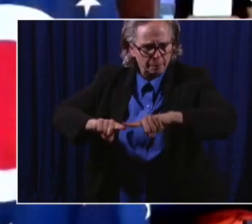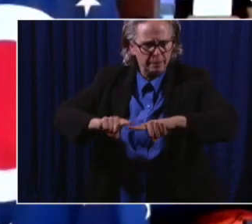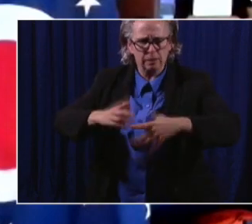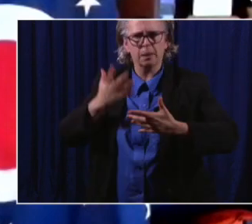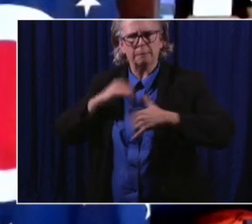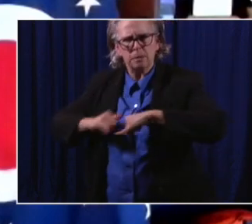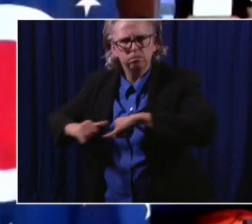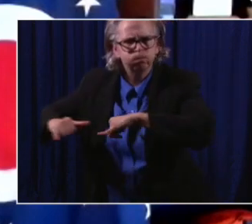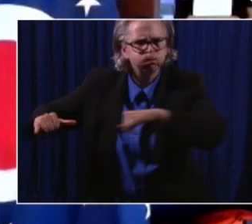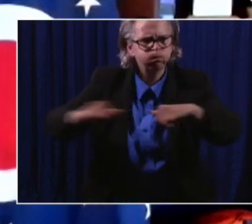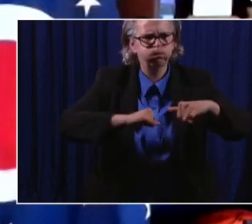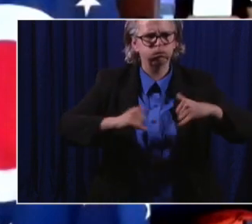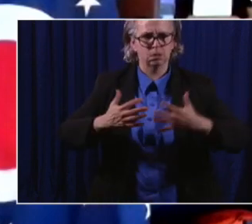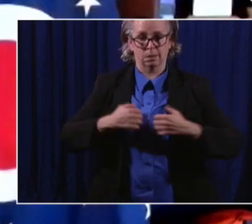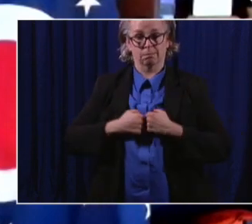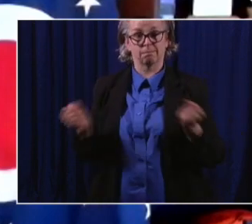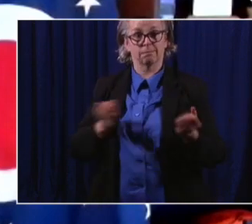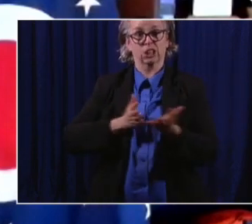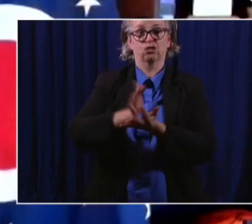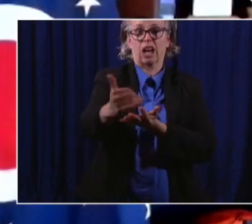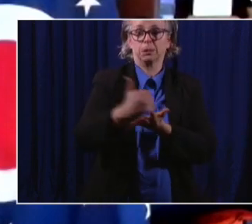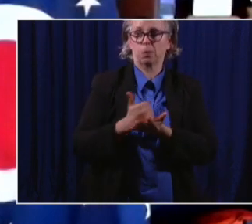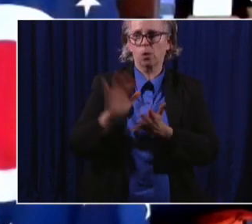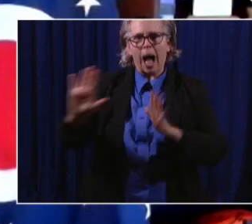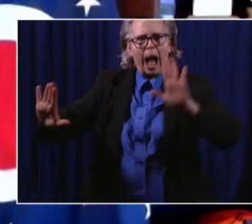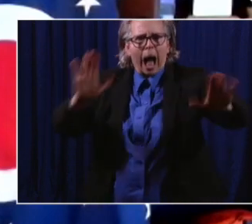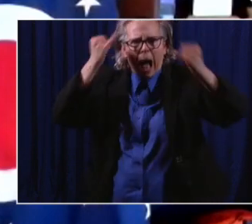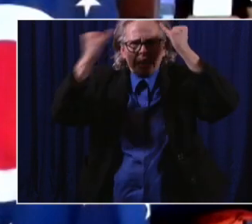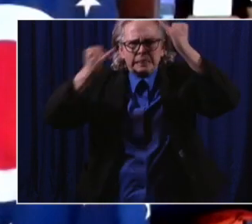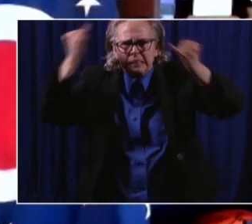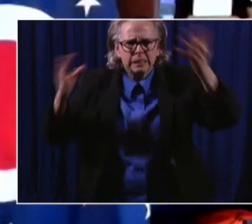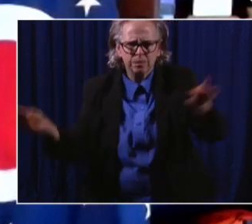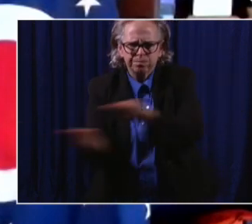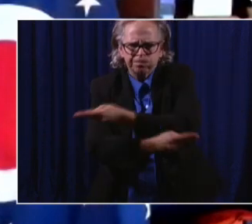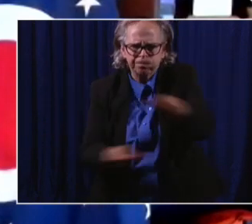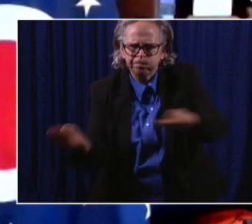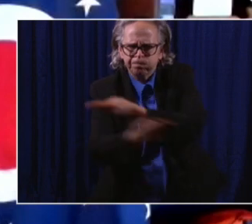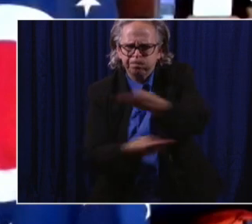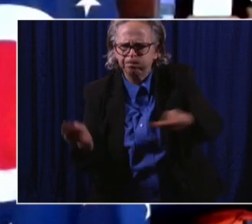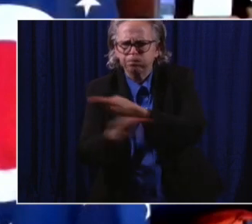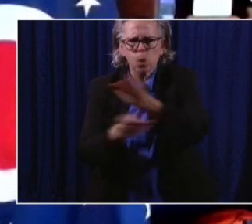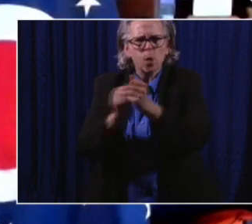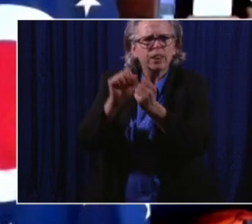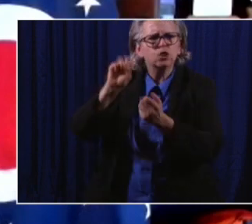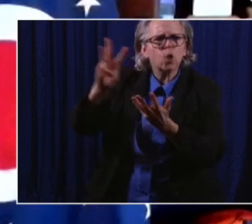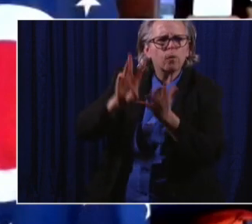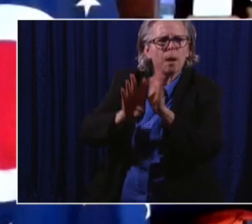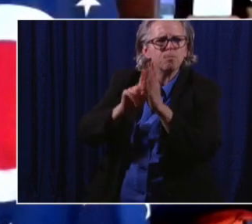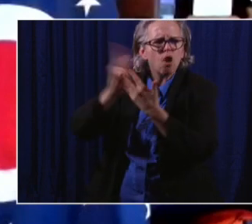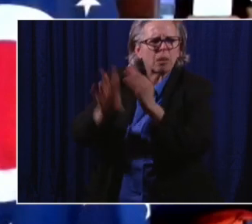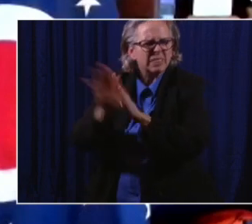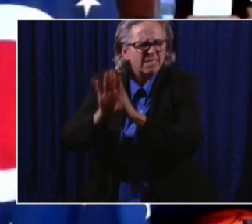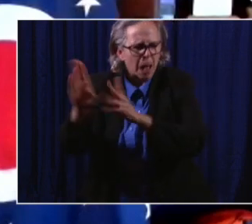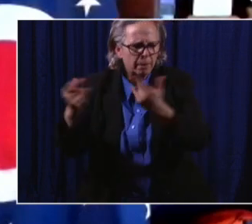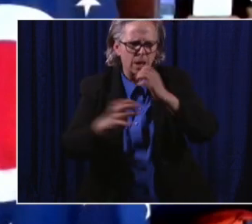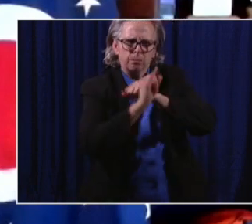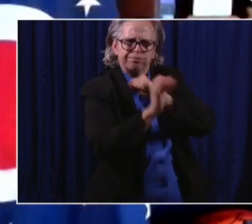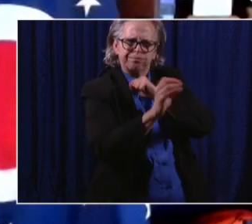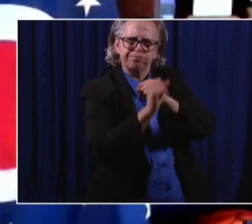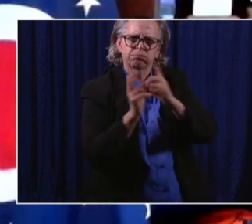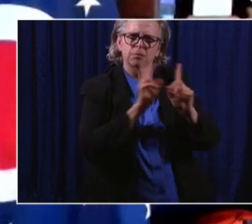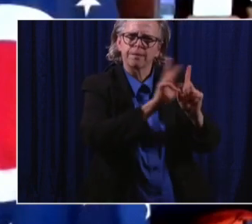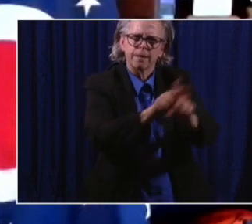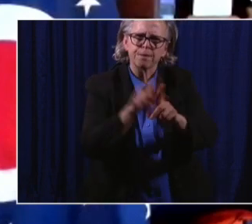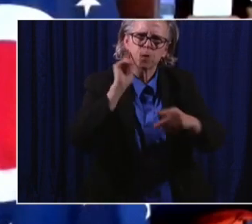intellectual property and moving it into the marketplace, into commercialization, and really to take these great innovations on our campuses and helping